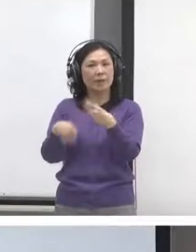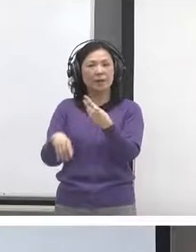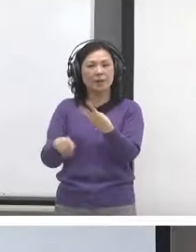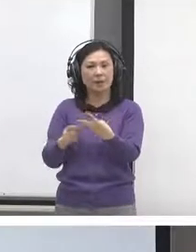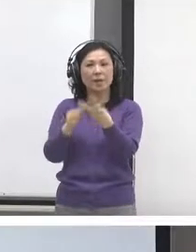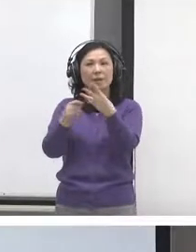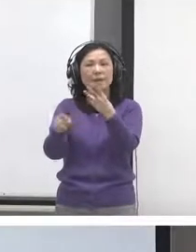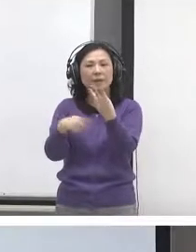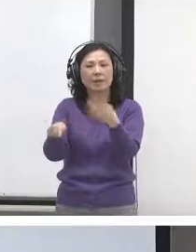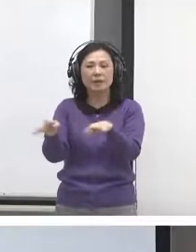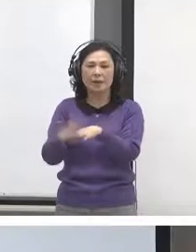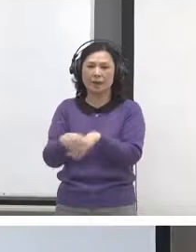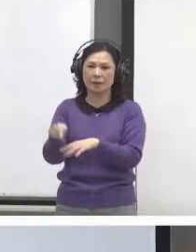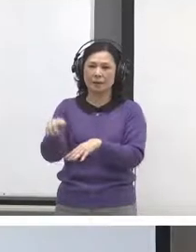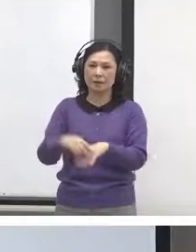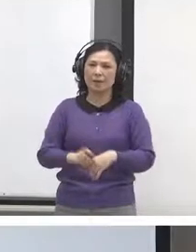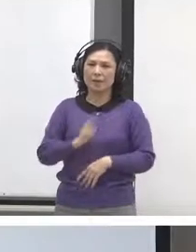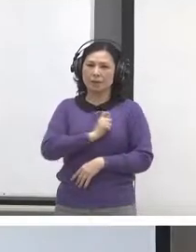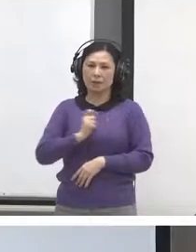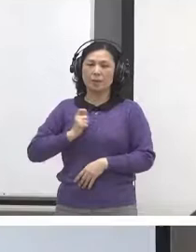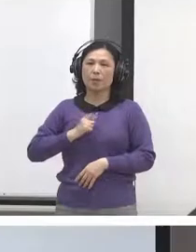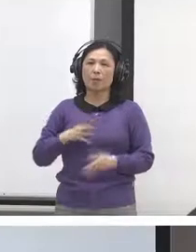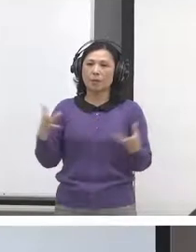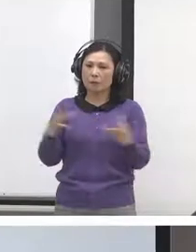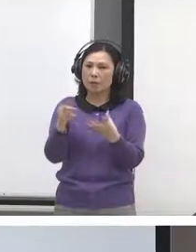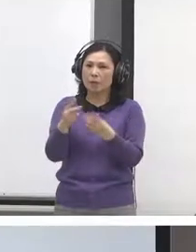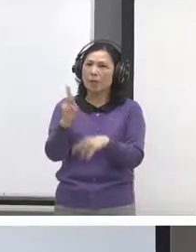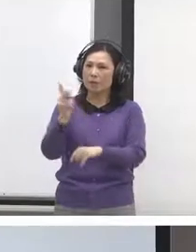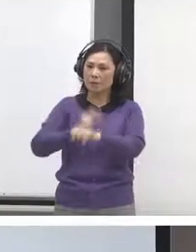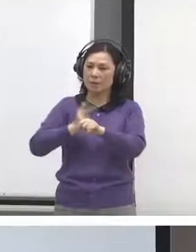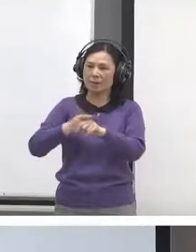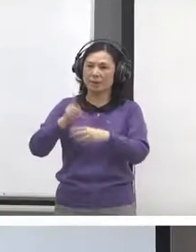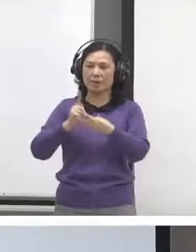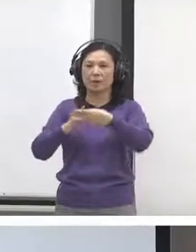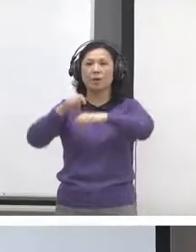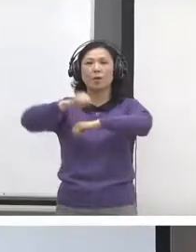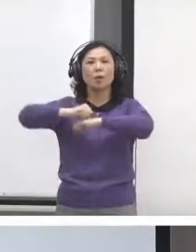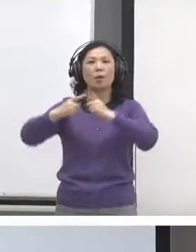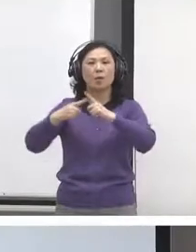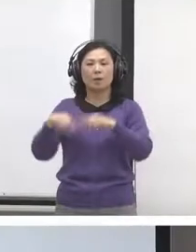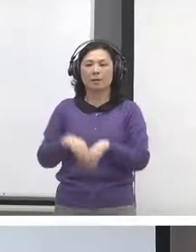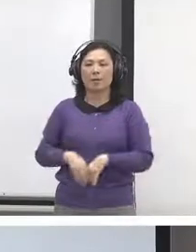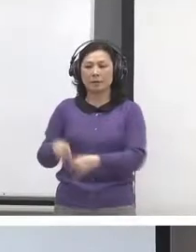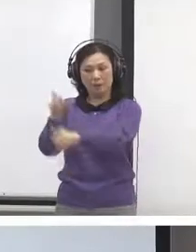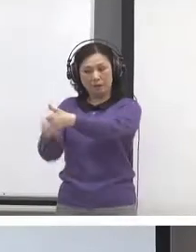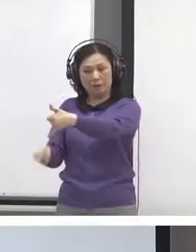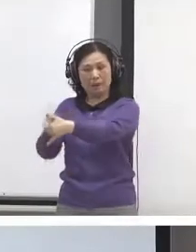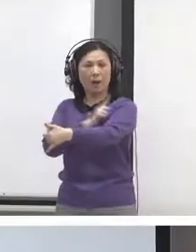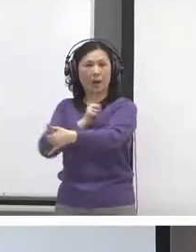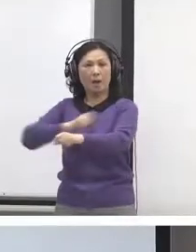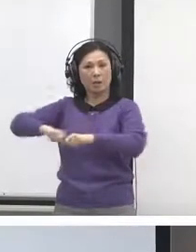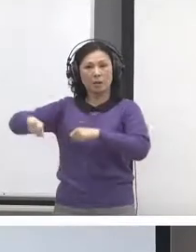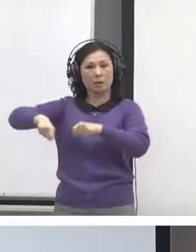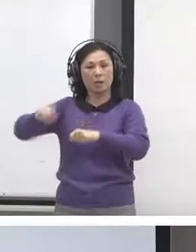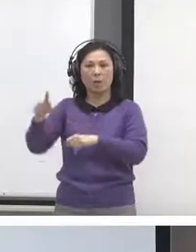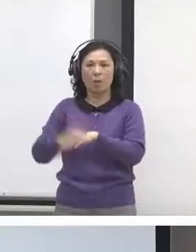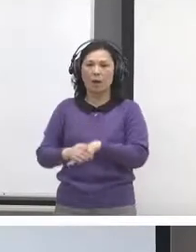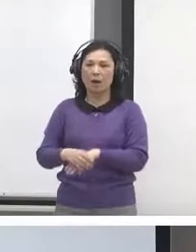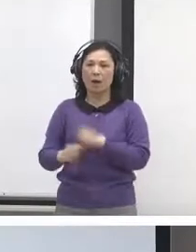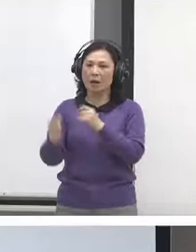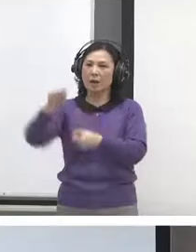Toronto, but also leads her own project, The Accelerator, which Curtis is going to shed light on in just a moment.